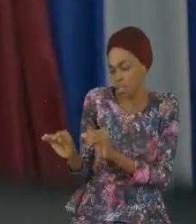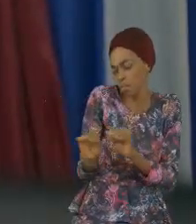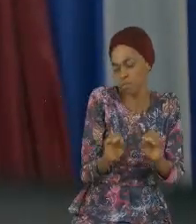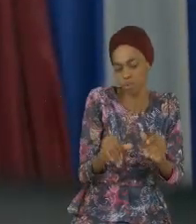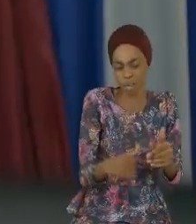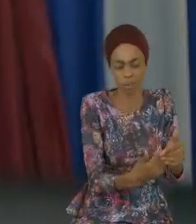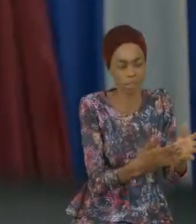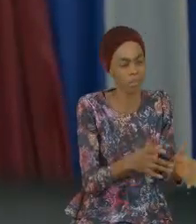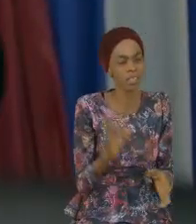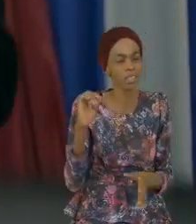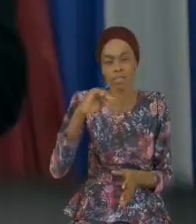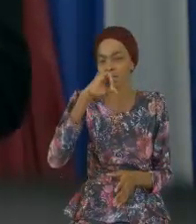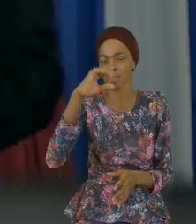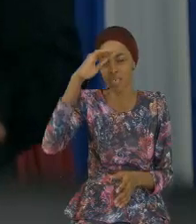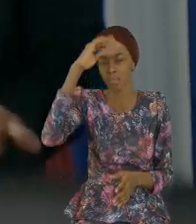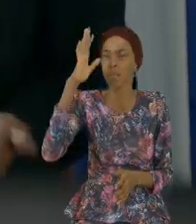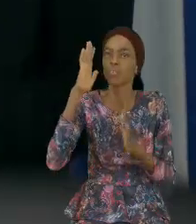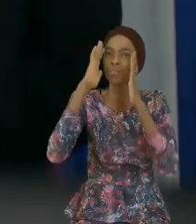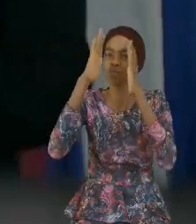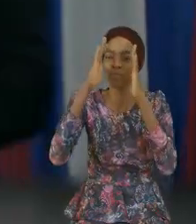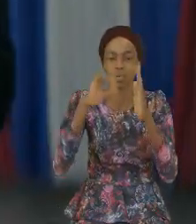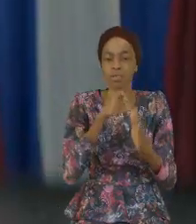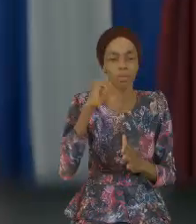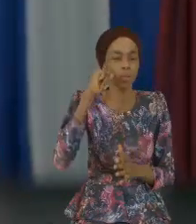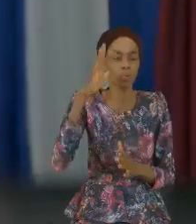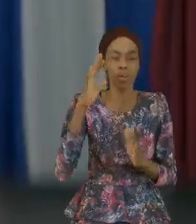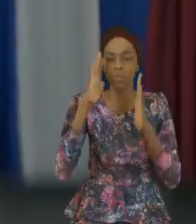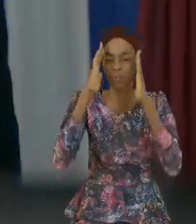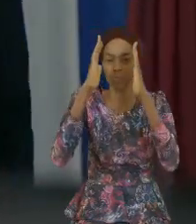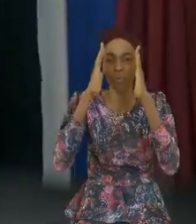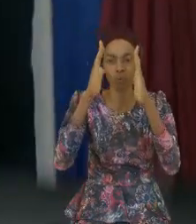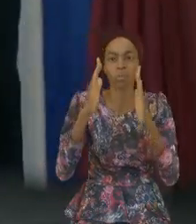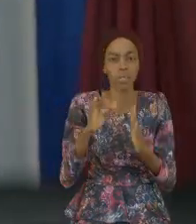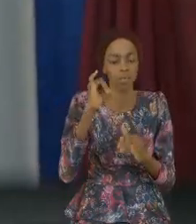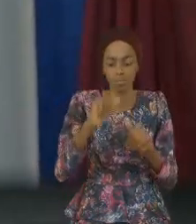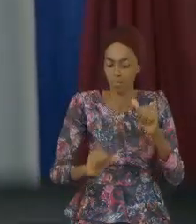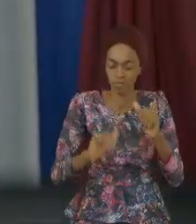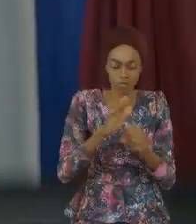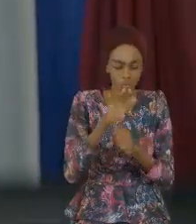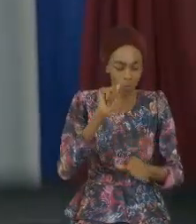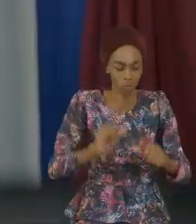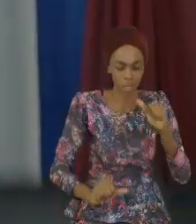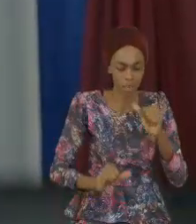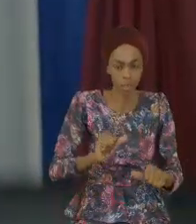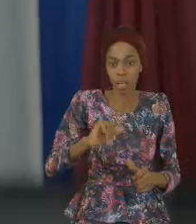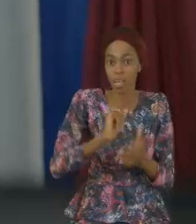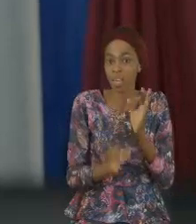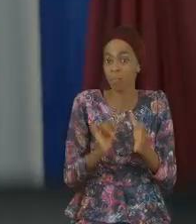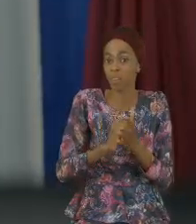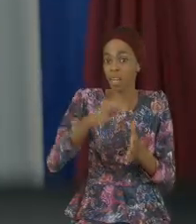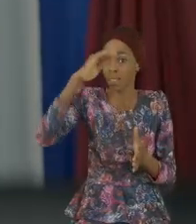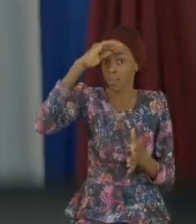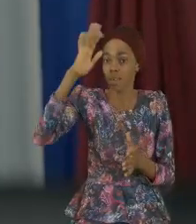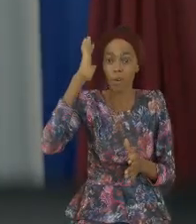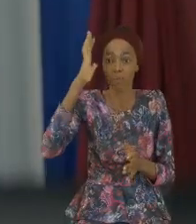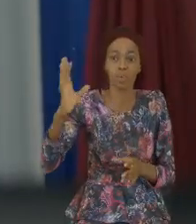It's not a man of focus. It's not a woman of focus. It's doubtful if that man will ever get